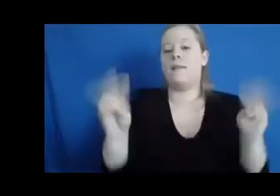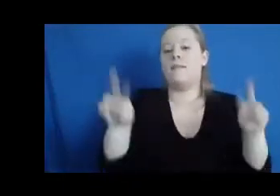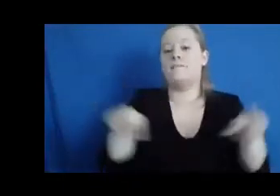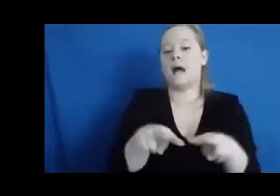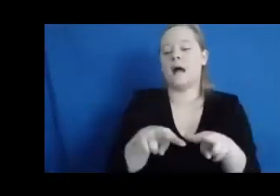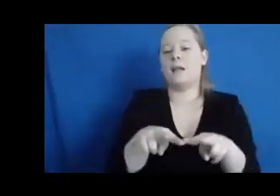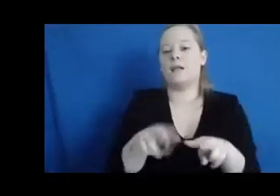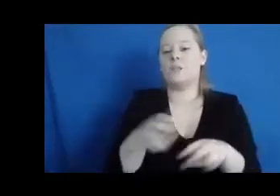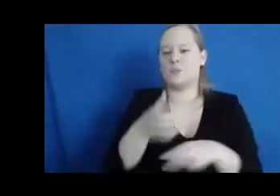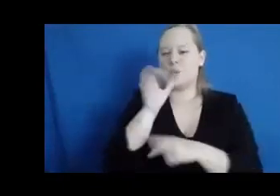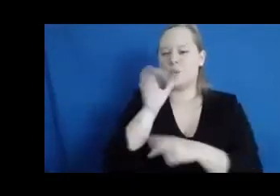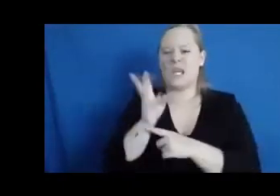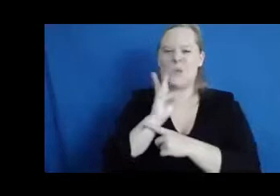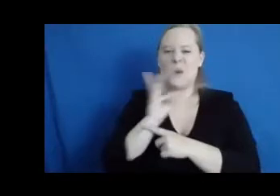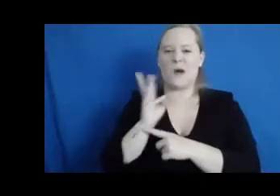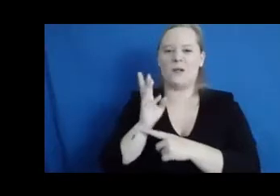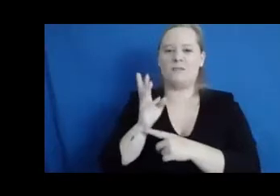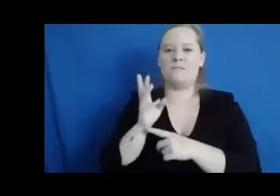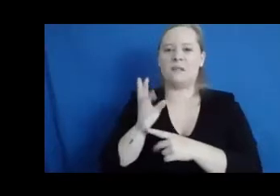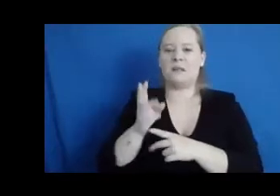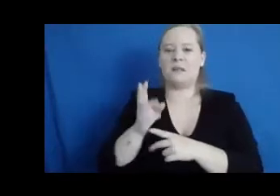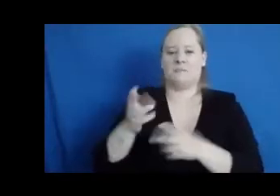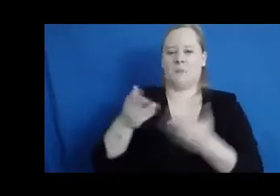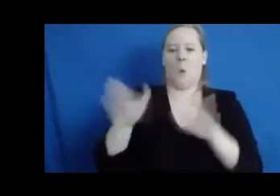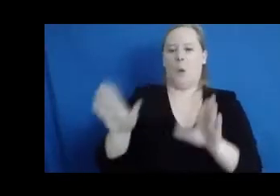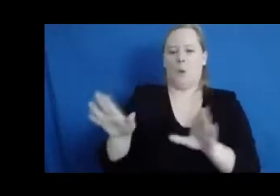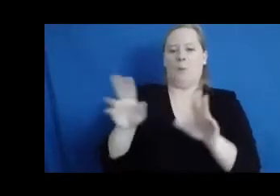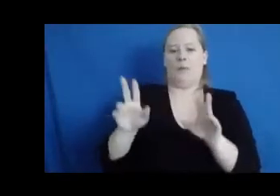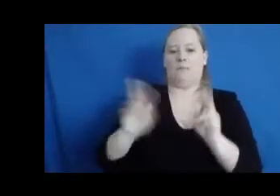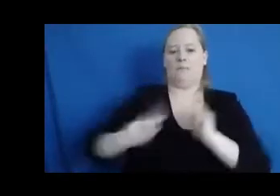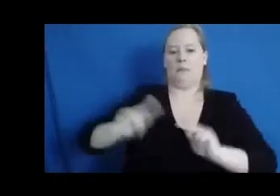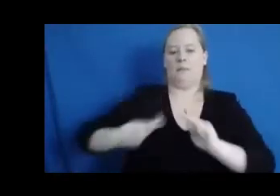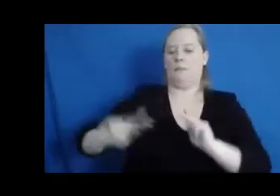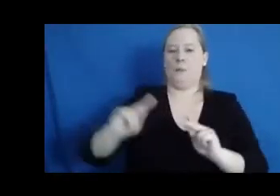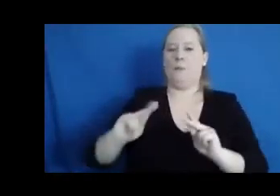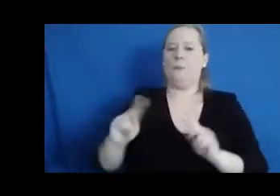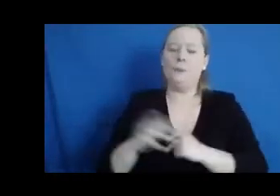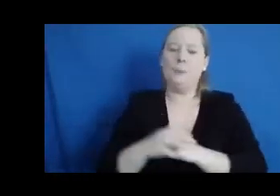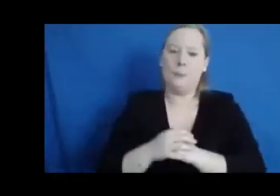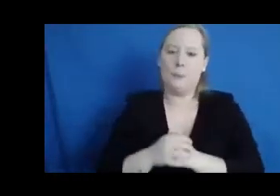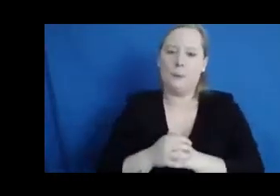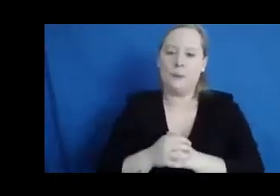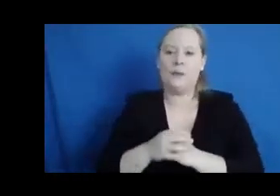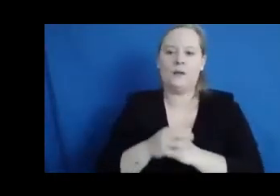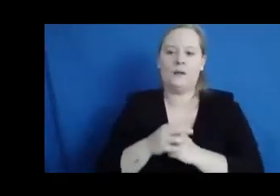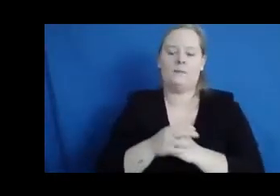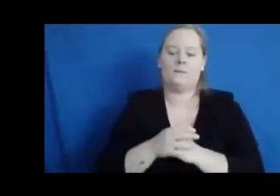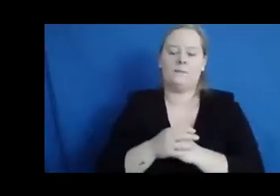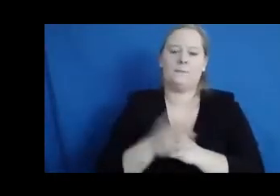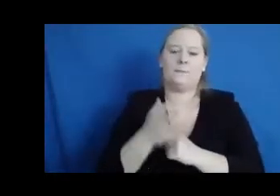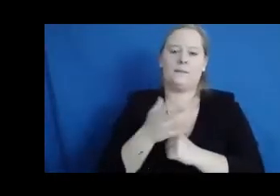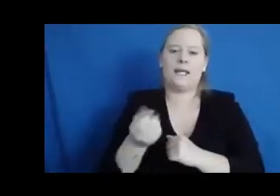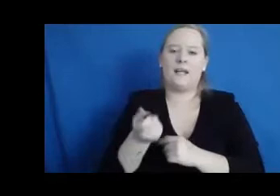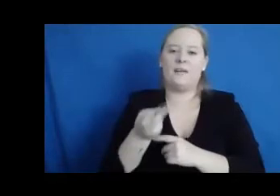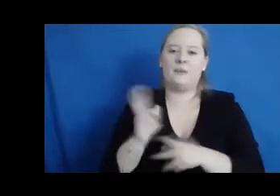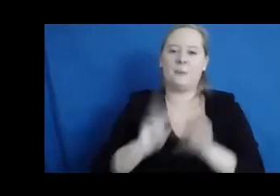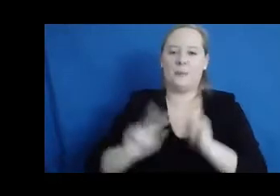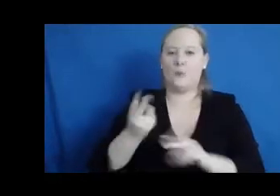water sources are public supply centers and community water supplies, and a few people are